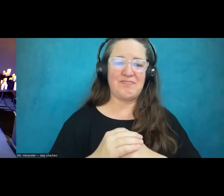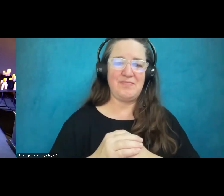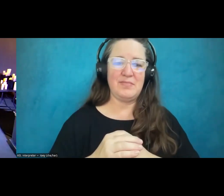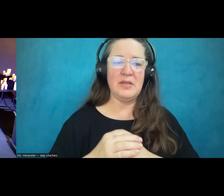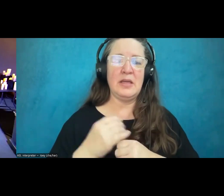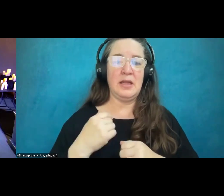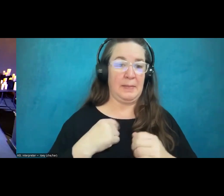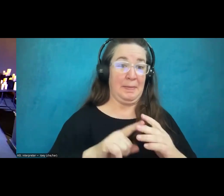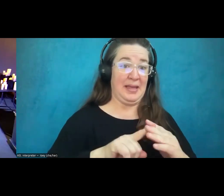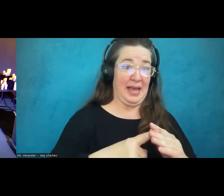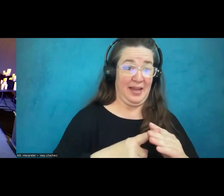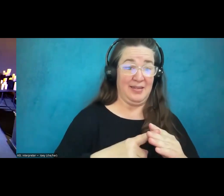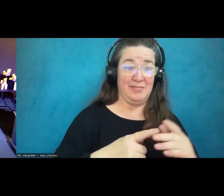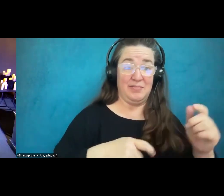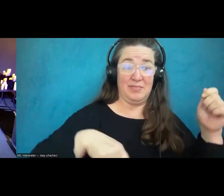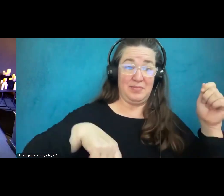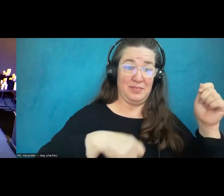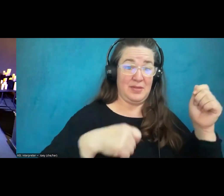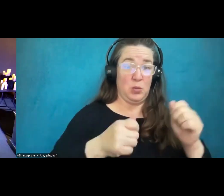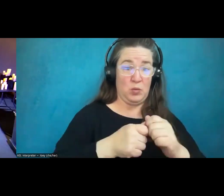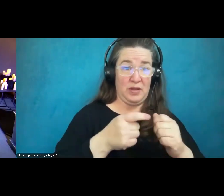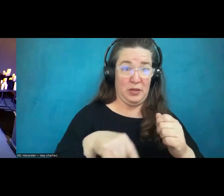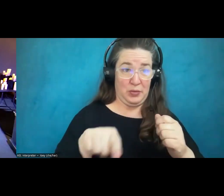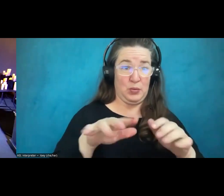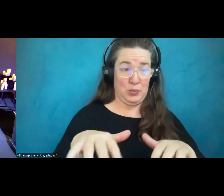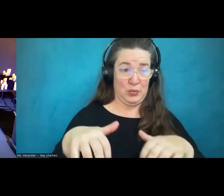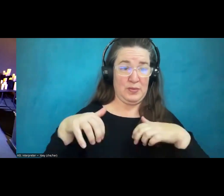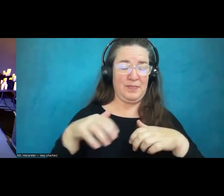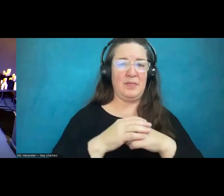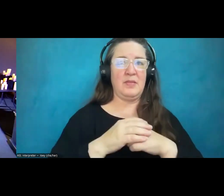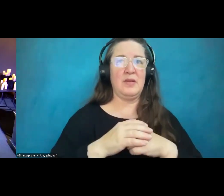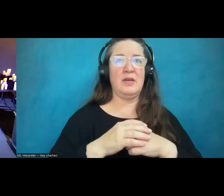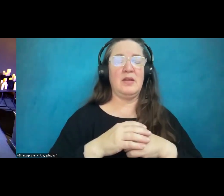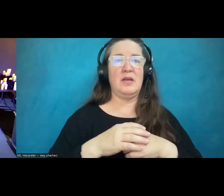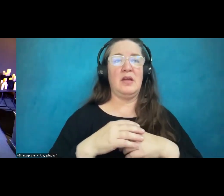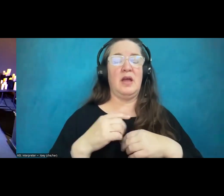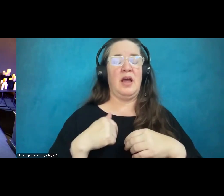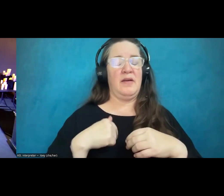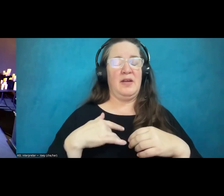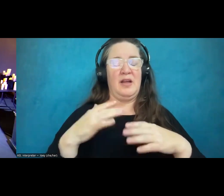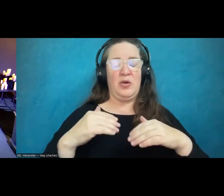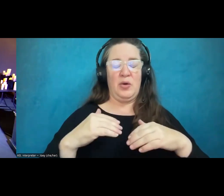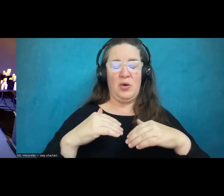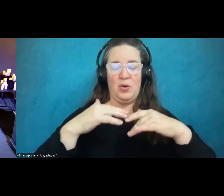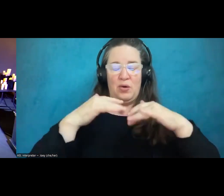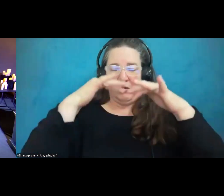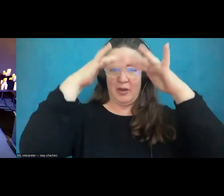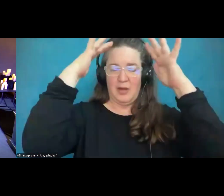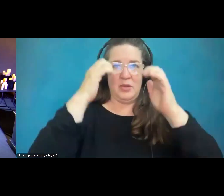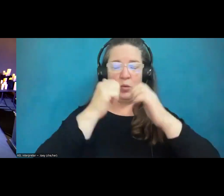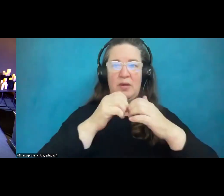And I was overcome with the sheer physicality of making sound. Even though